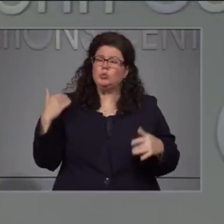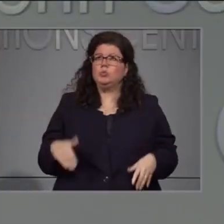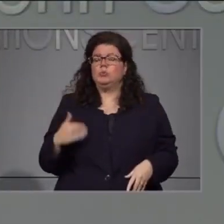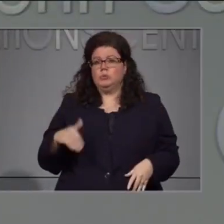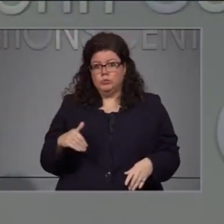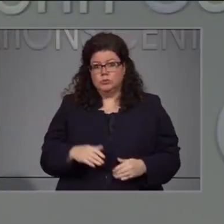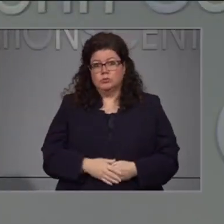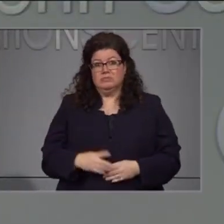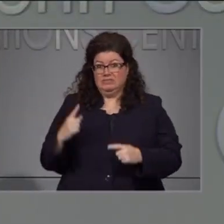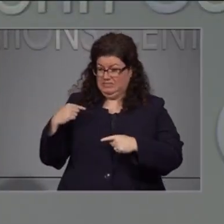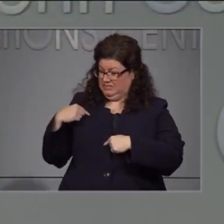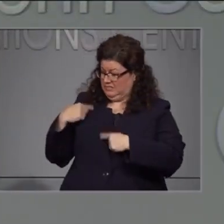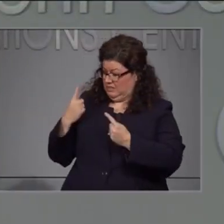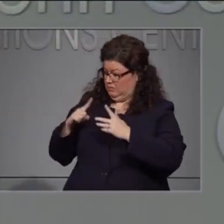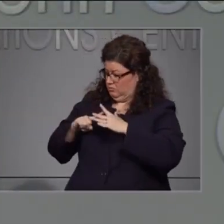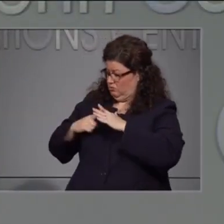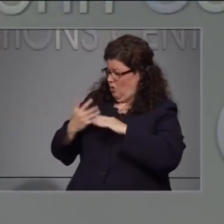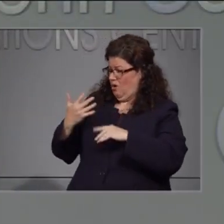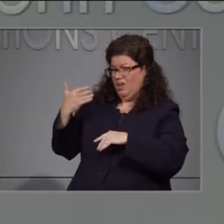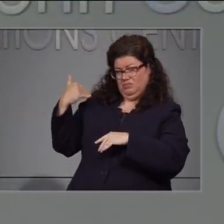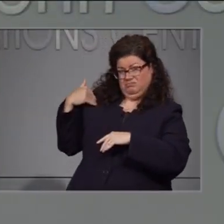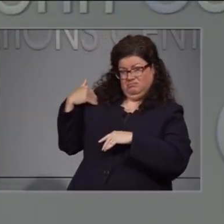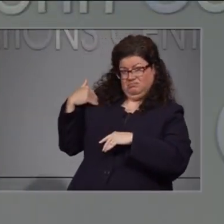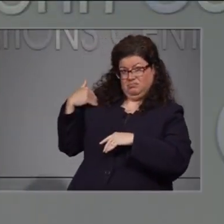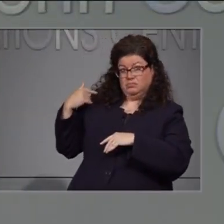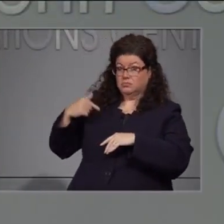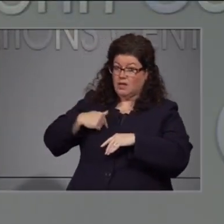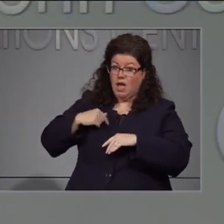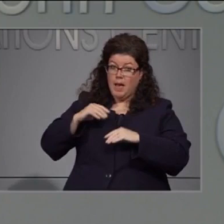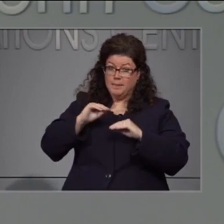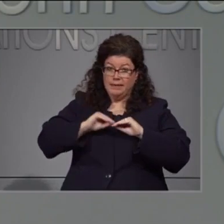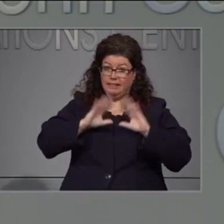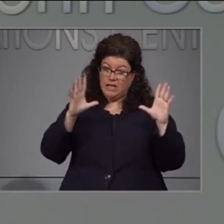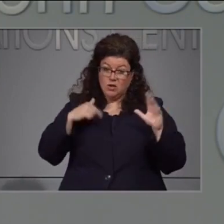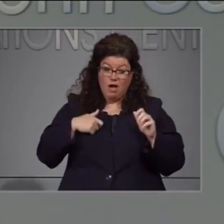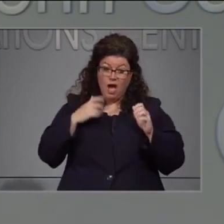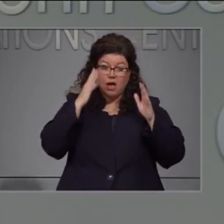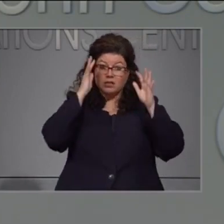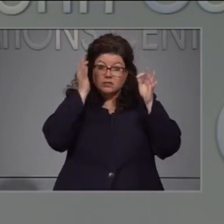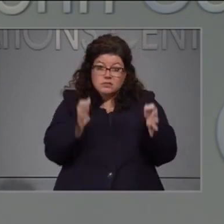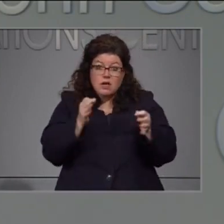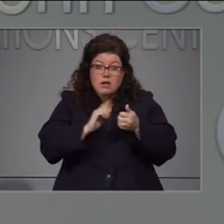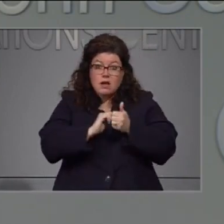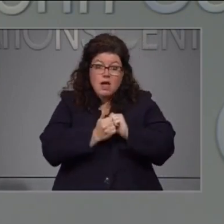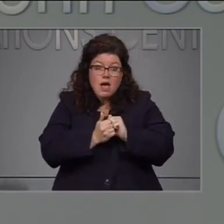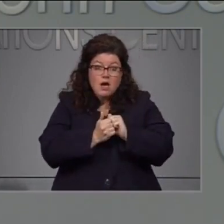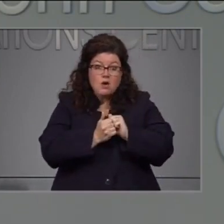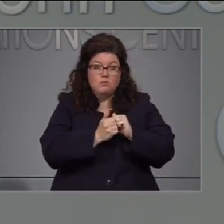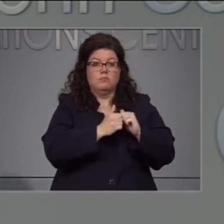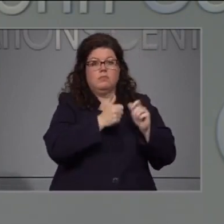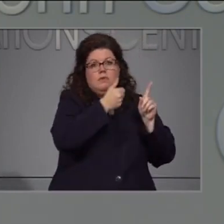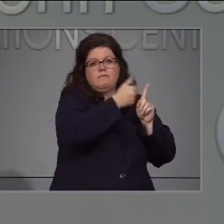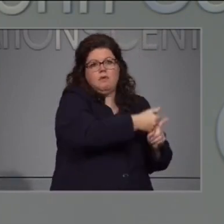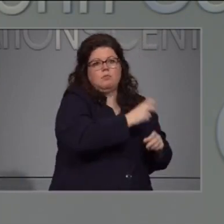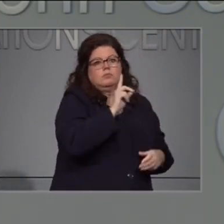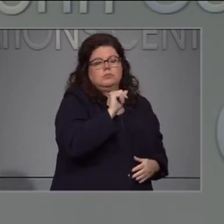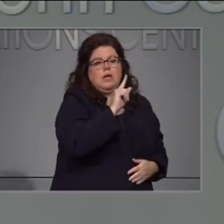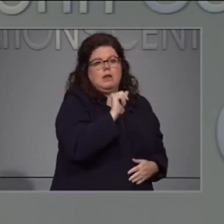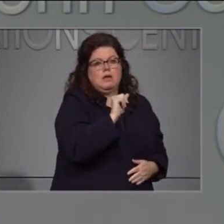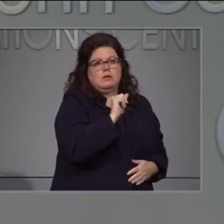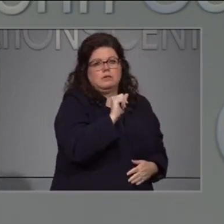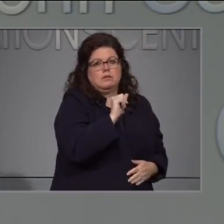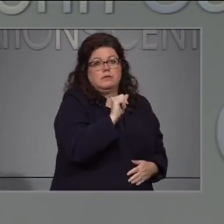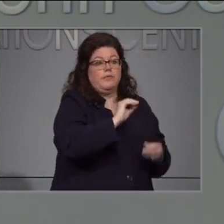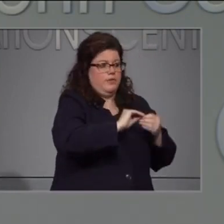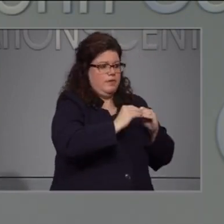Since the beginning of this pandemic, I've been clear that data and science would lead the way. In following that